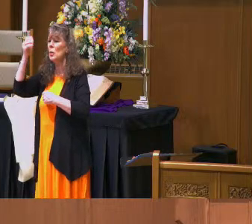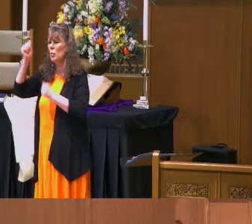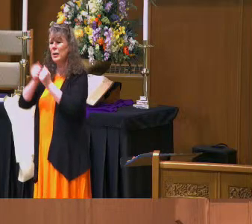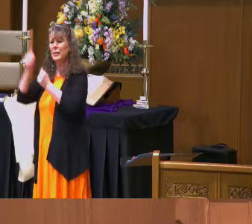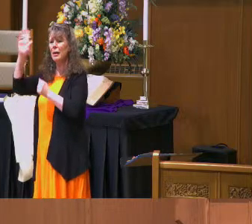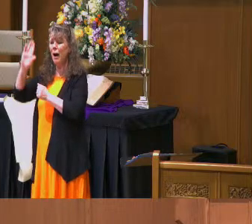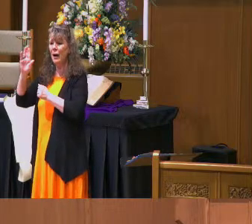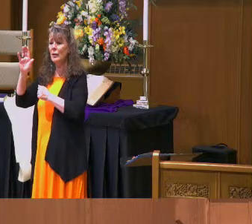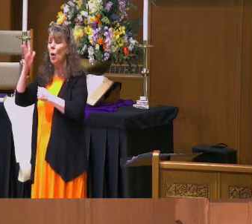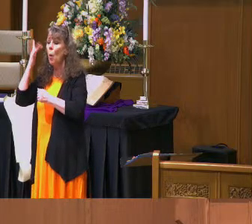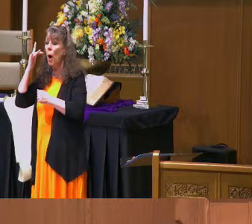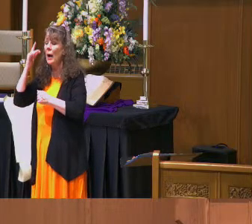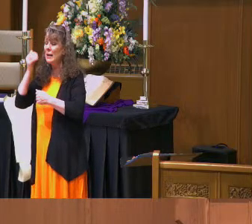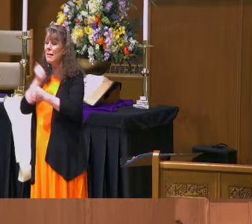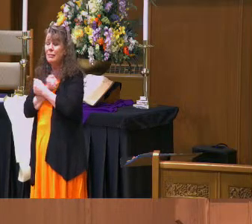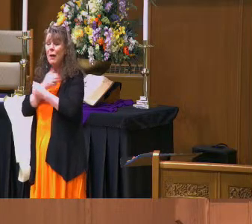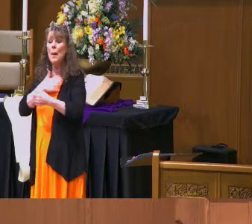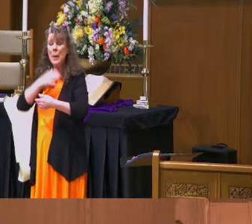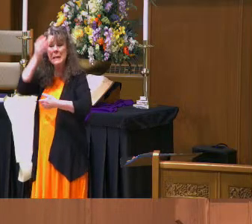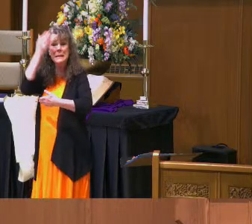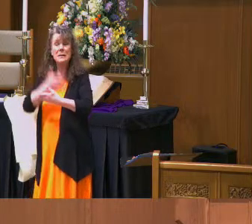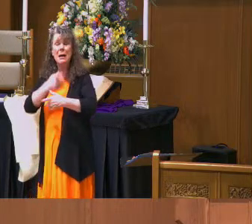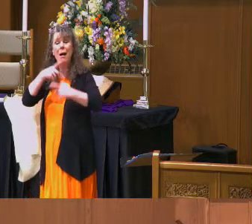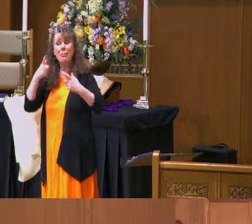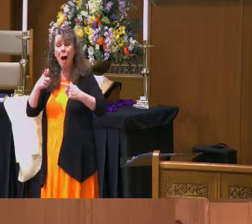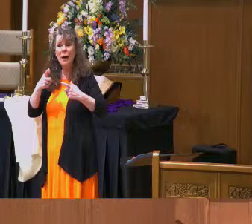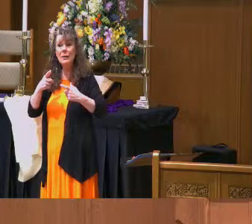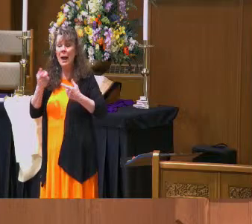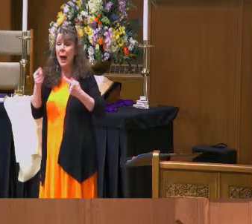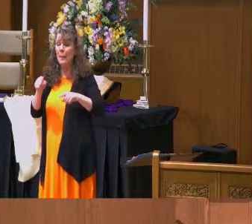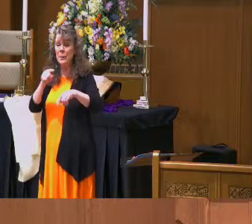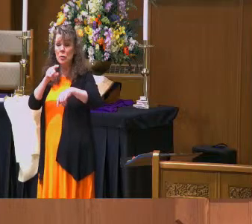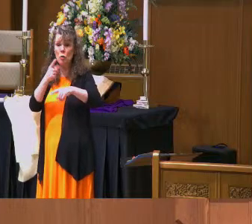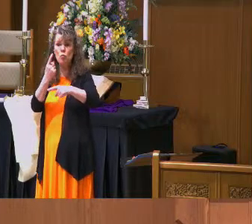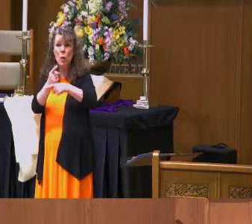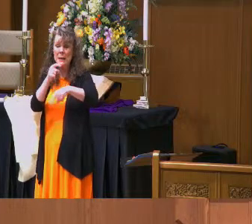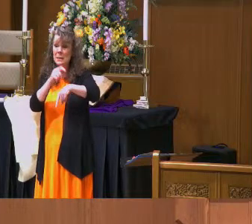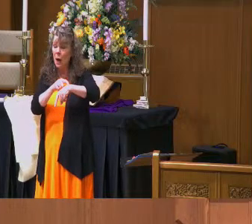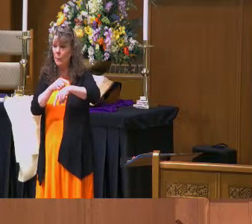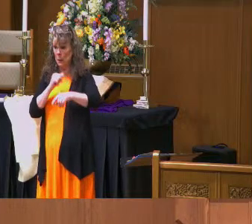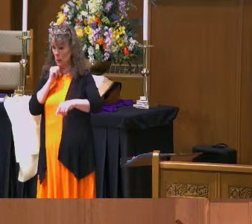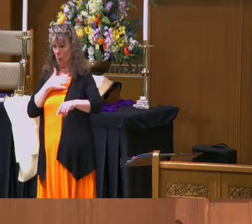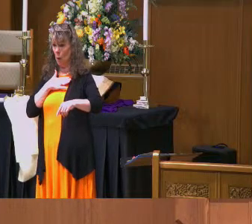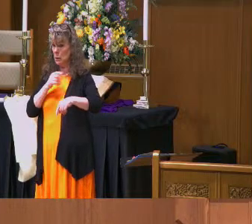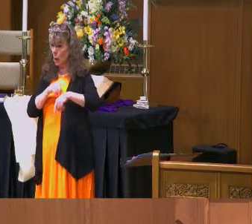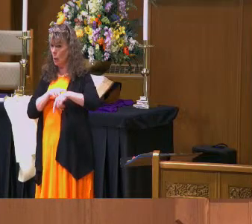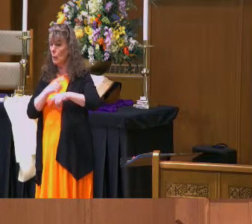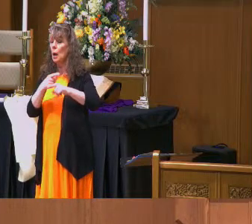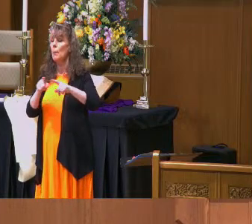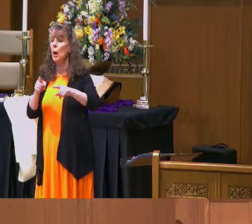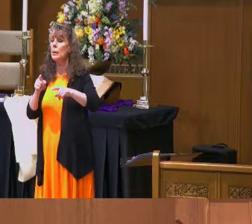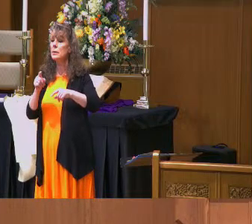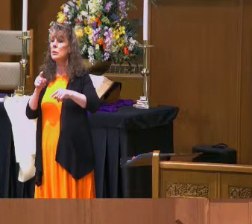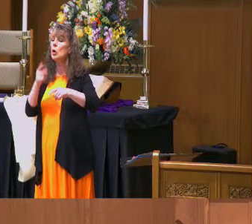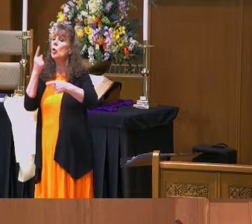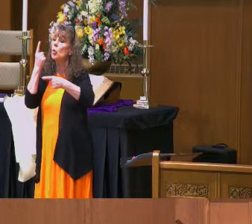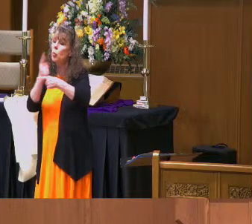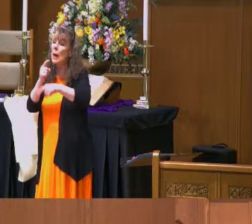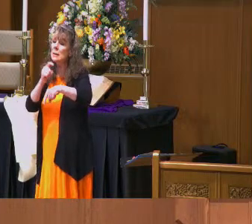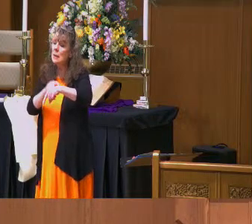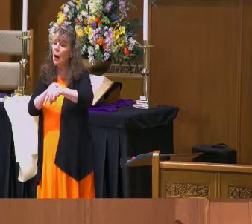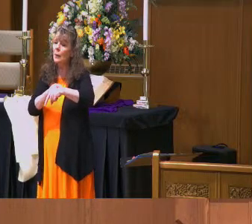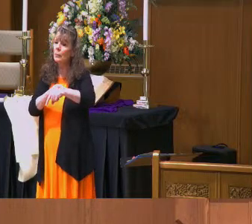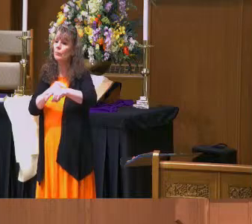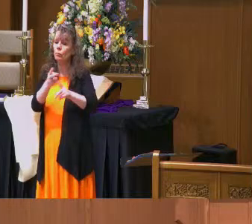much as he loves his own son, that when the time was right, not my time, but when the time was right, he took him home